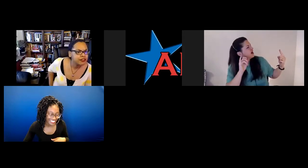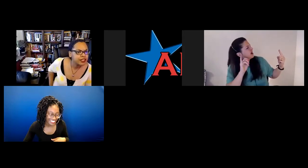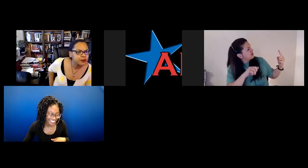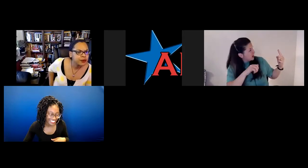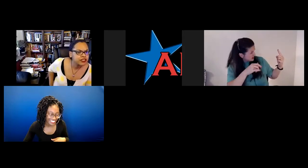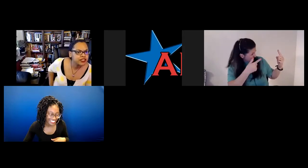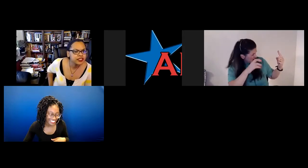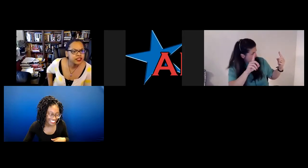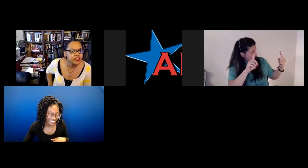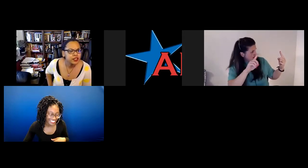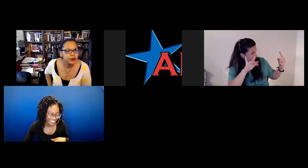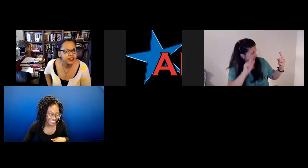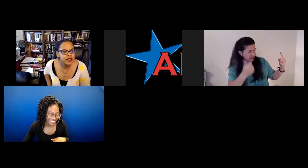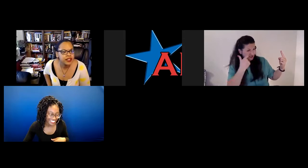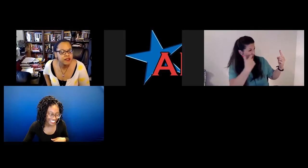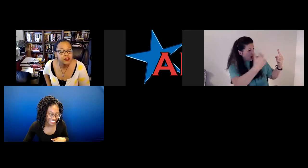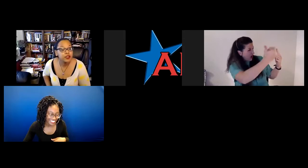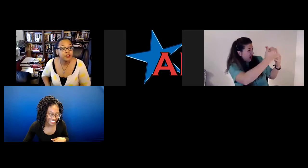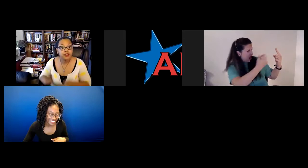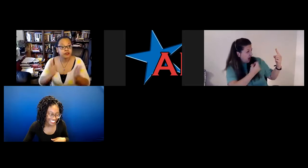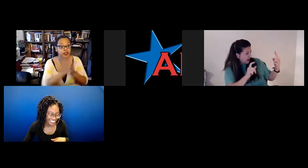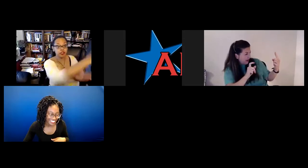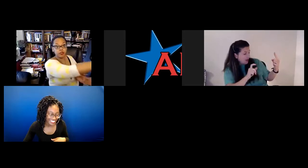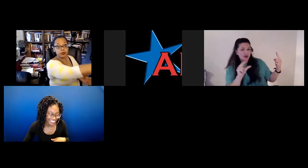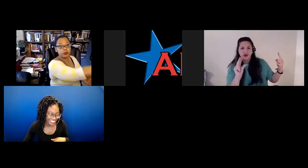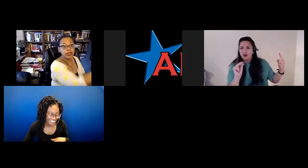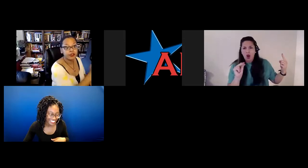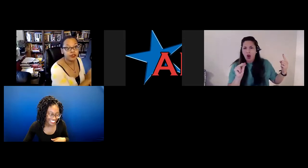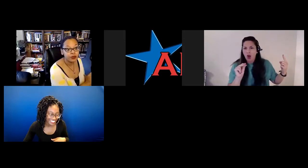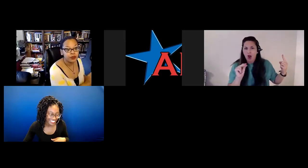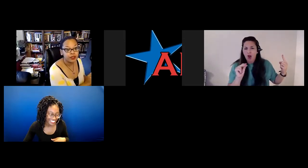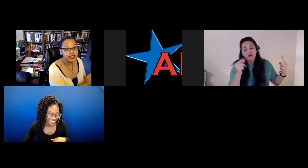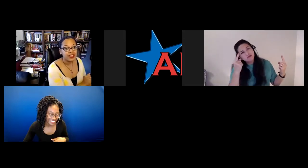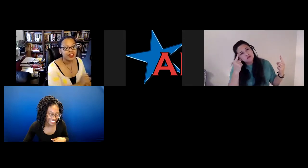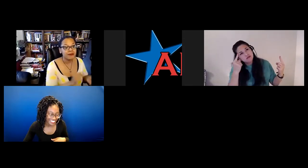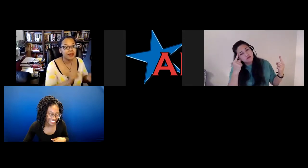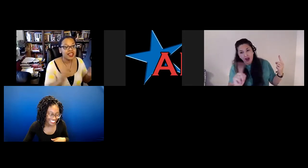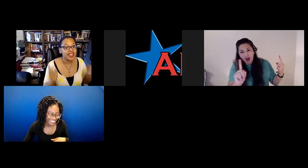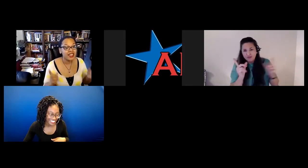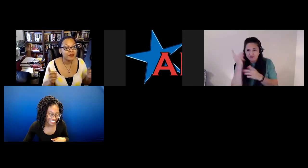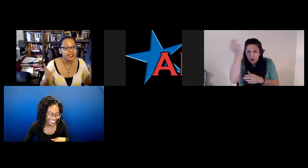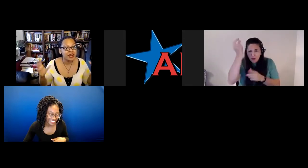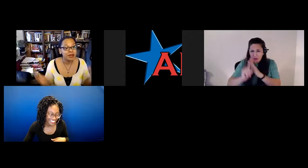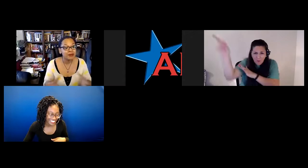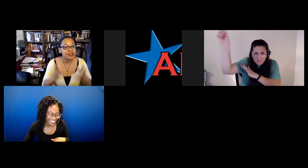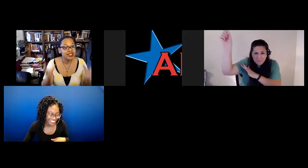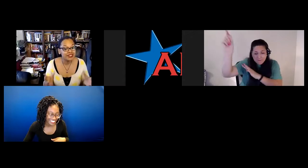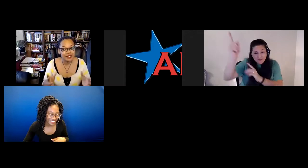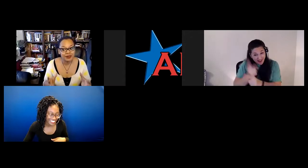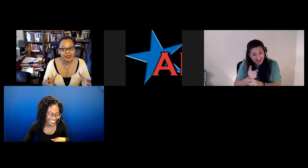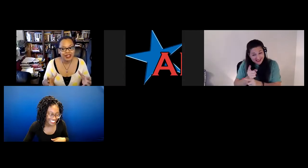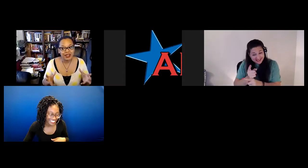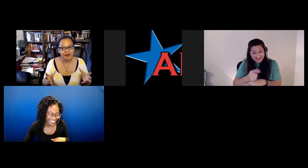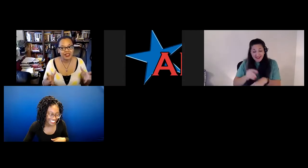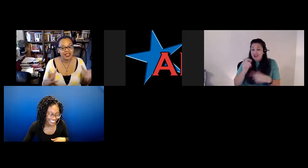out of Lake Washington? Where did that come from? No, you're zoom out the door. And then by the time you get